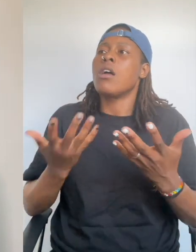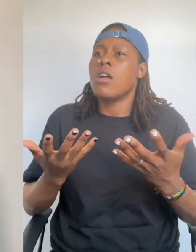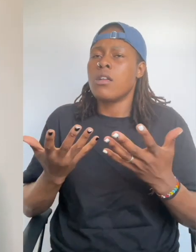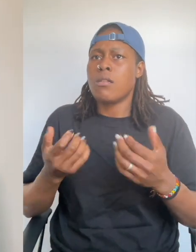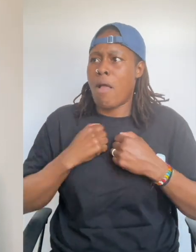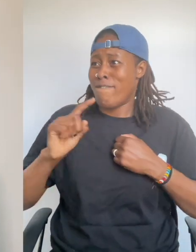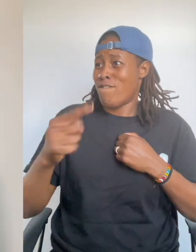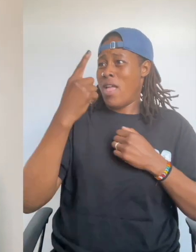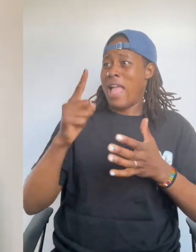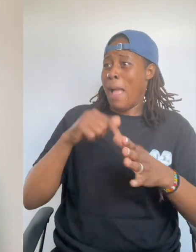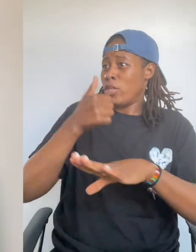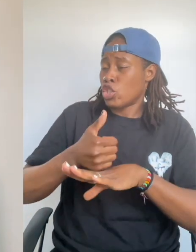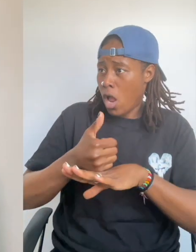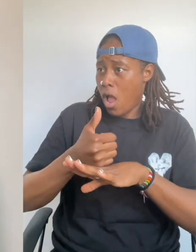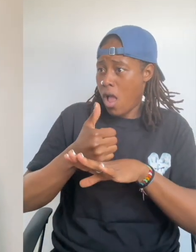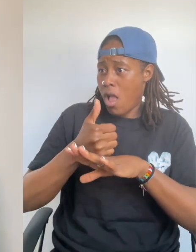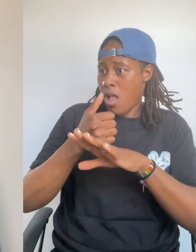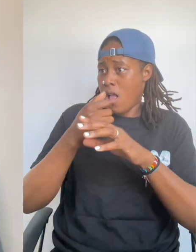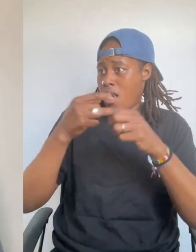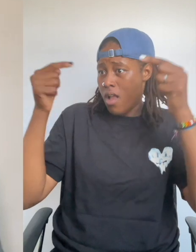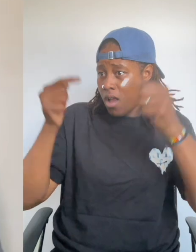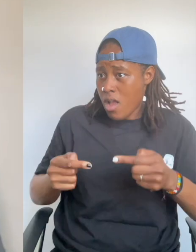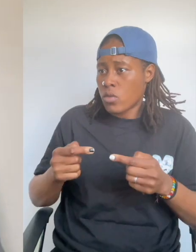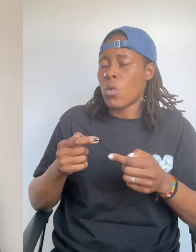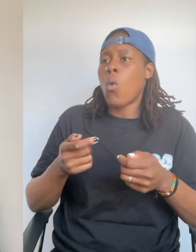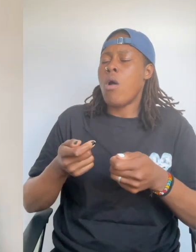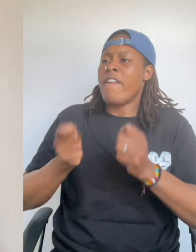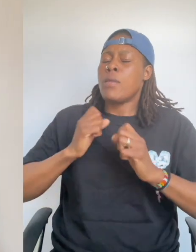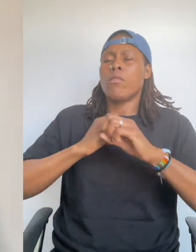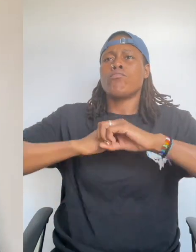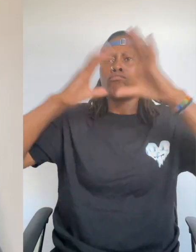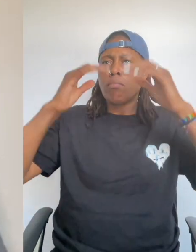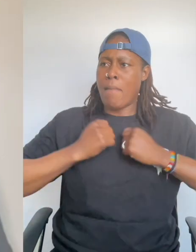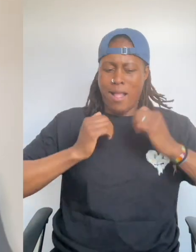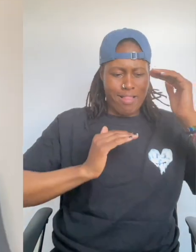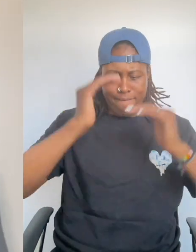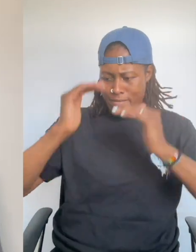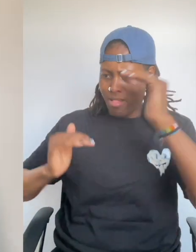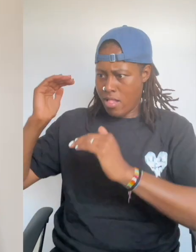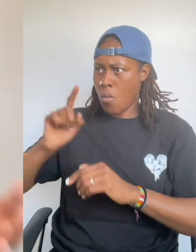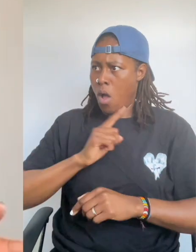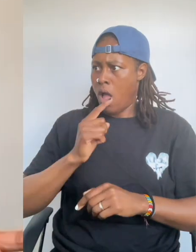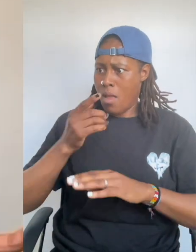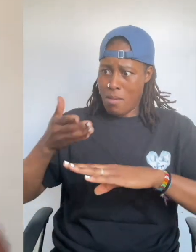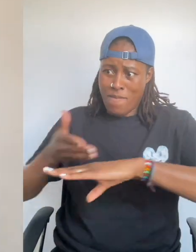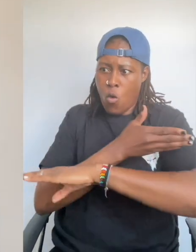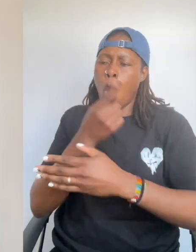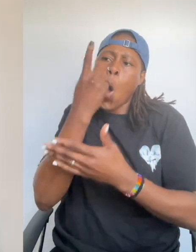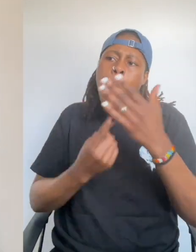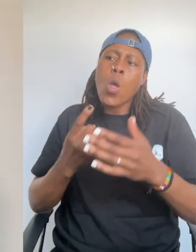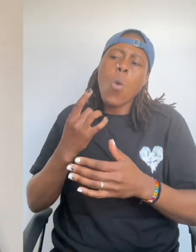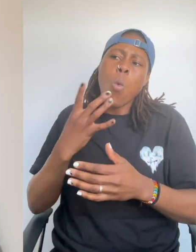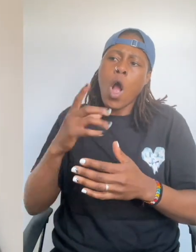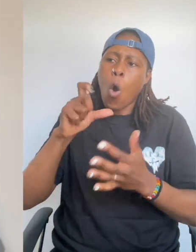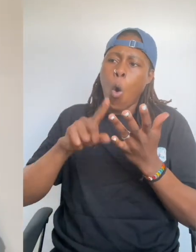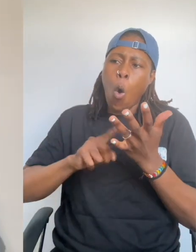was just my first amateur bout. So it gave me an idea of sort of where I was at, because up until that point, I had just done white collar. And